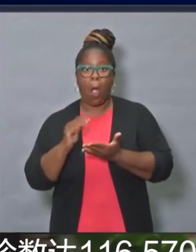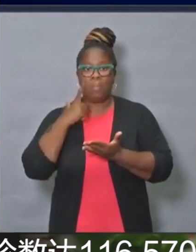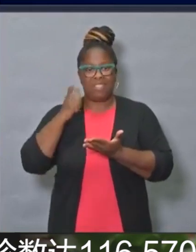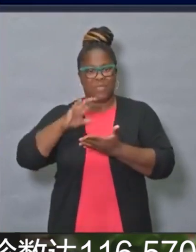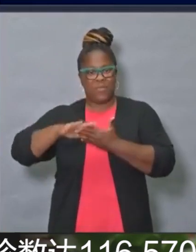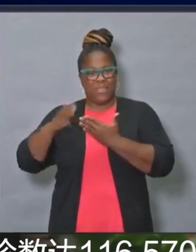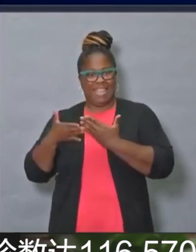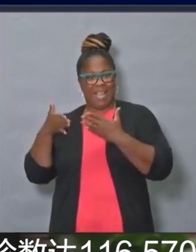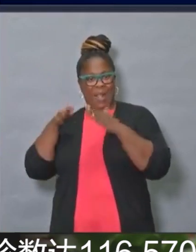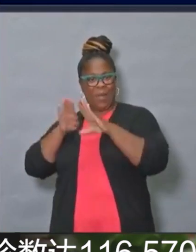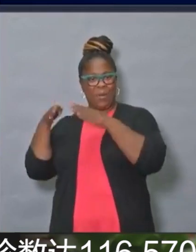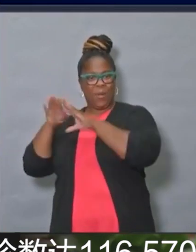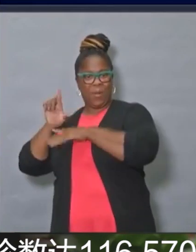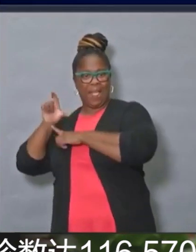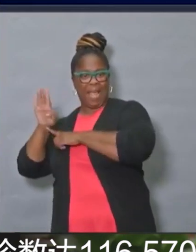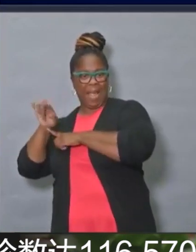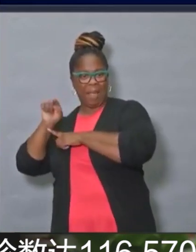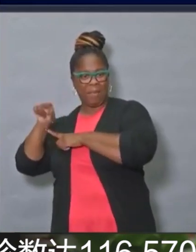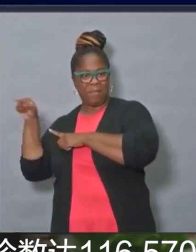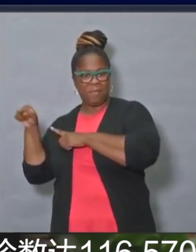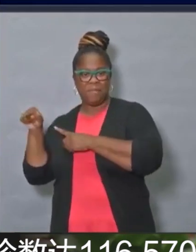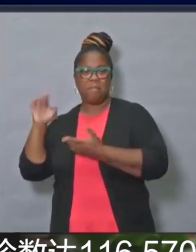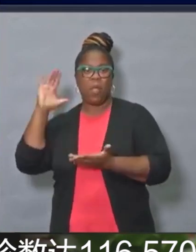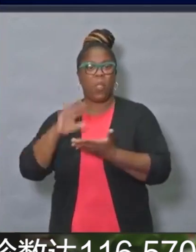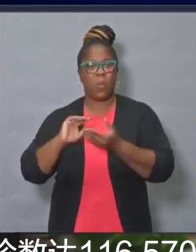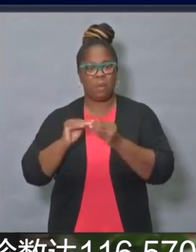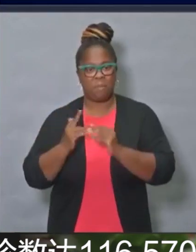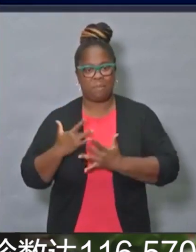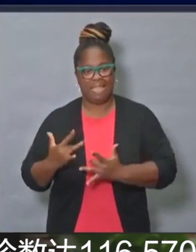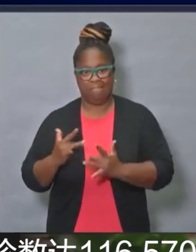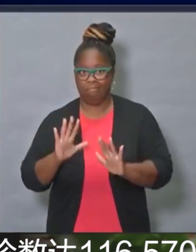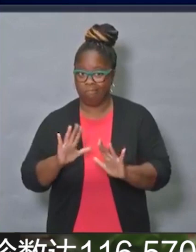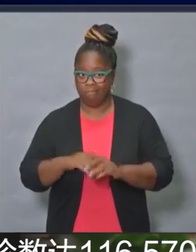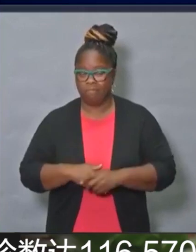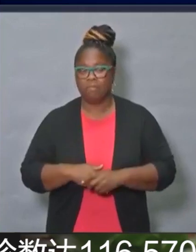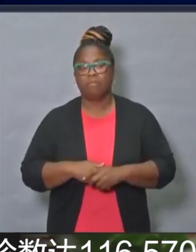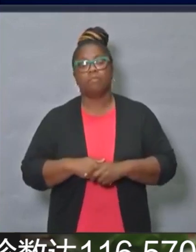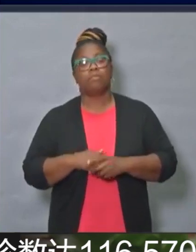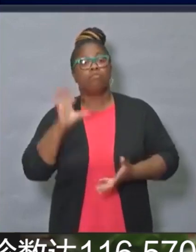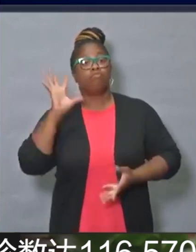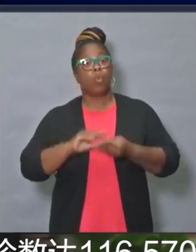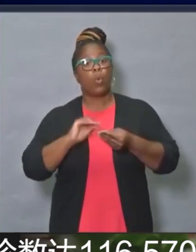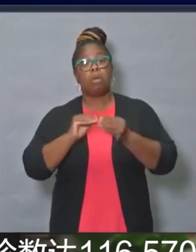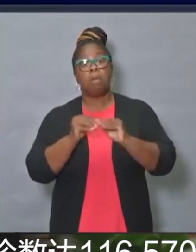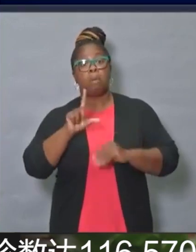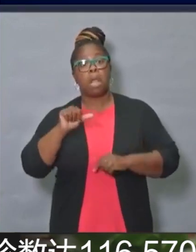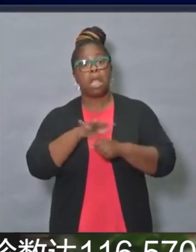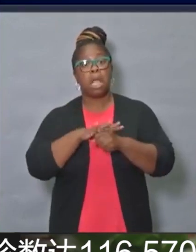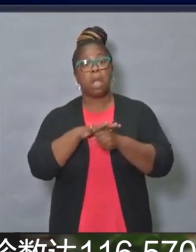weekend. This does bring the total number of cases in LA County to